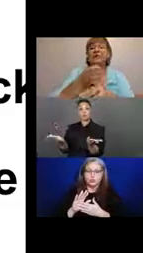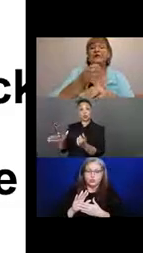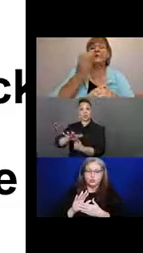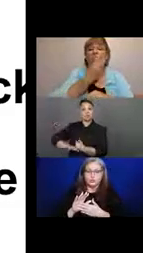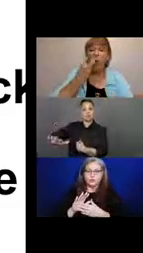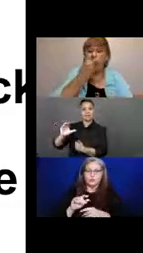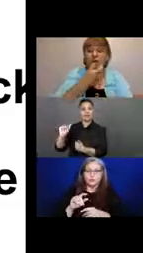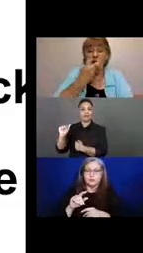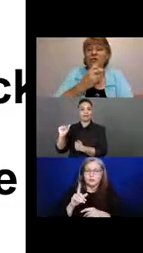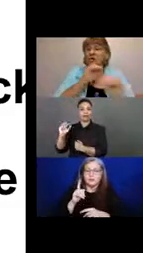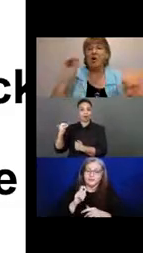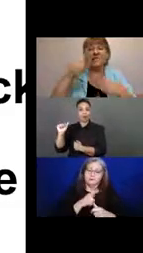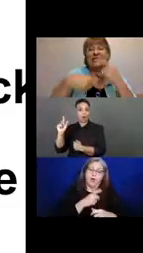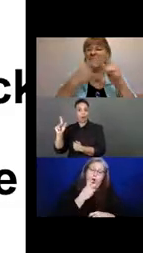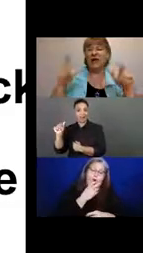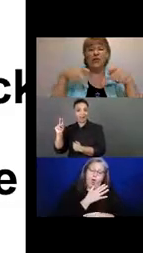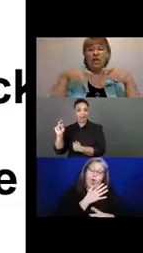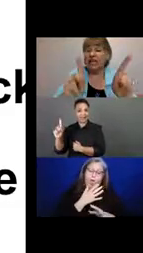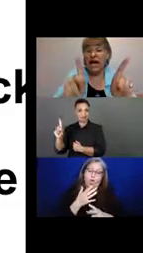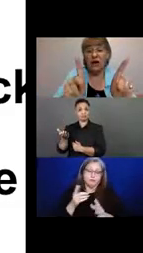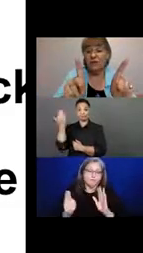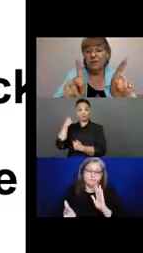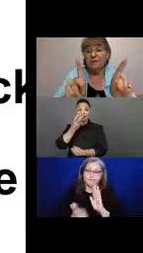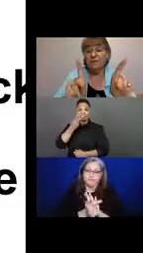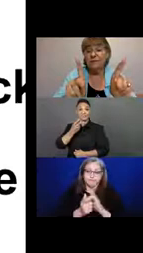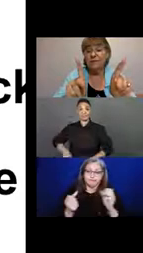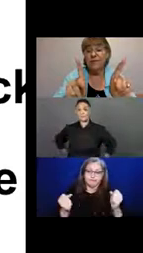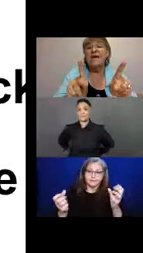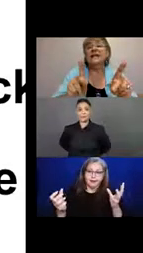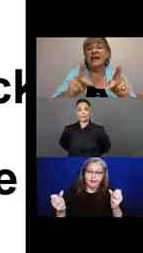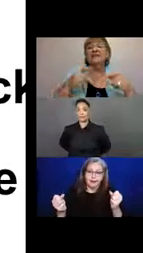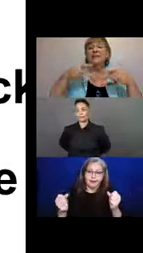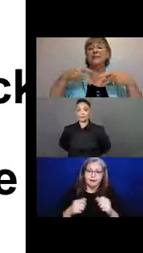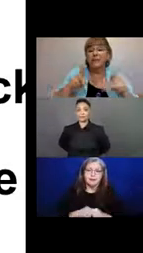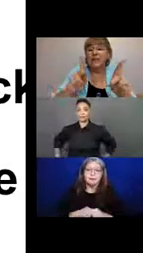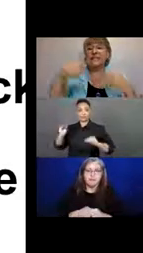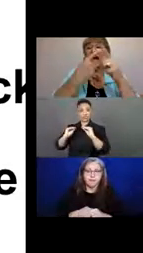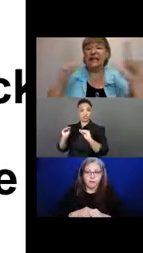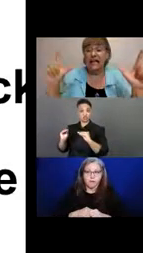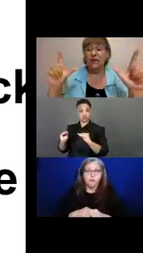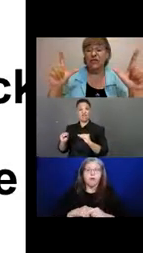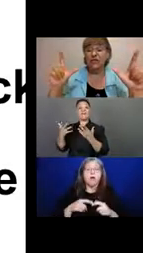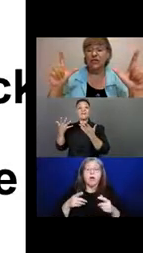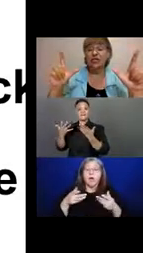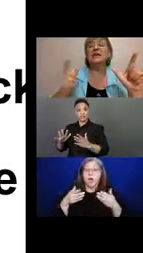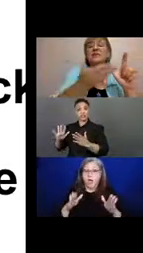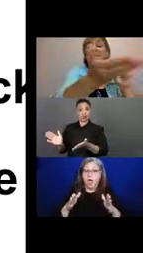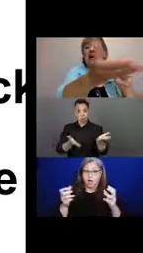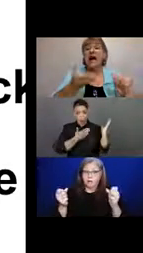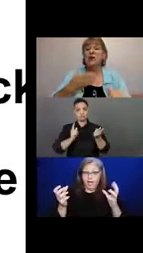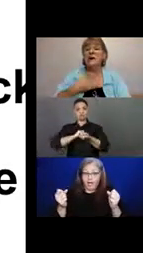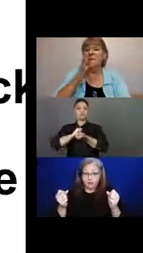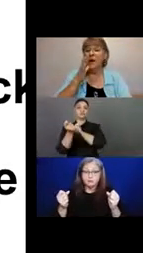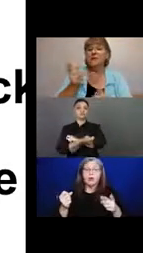After it was oral, no sign language allowed. Then they permitted sign language. So